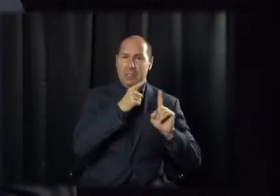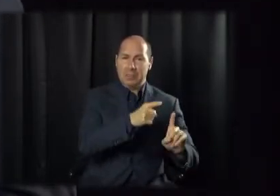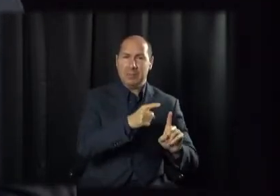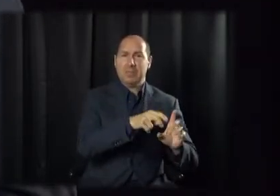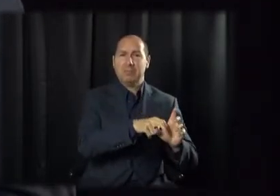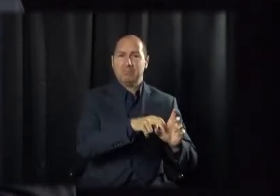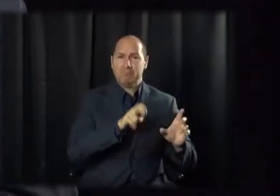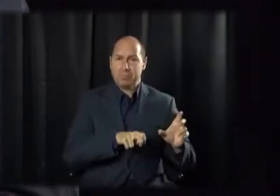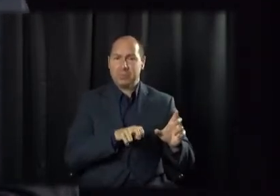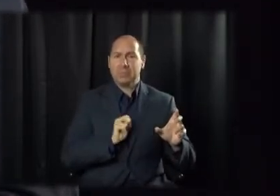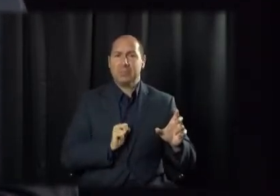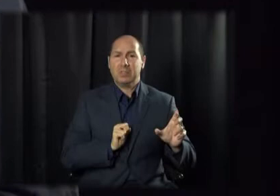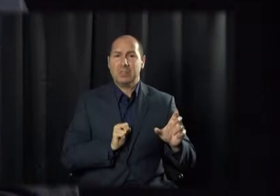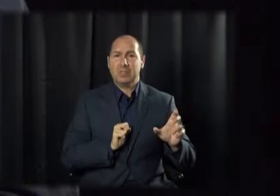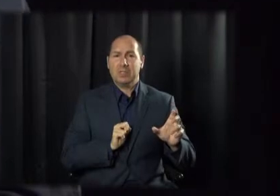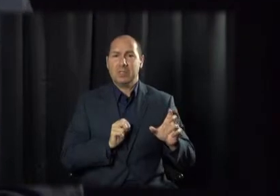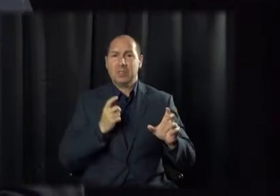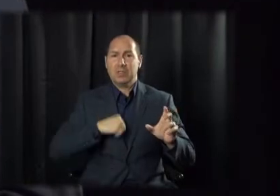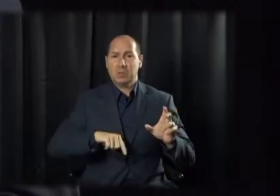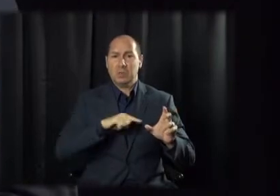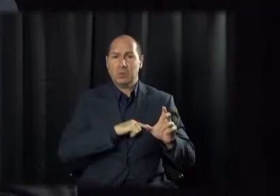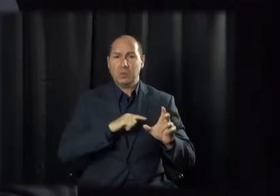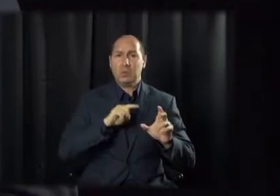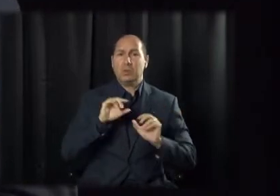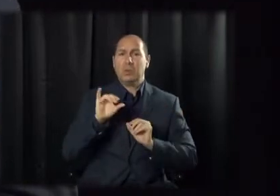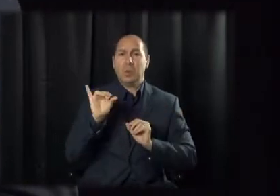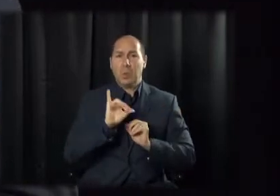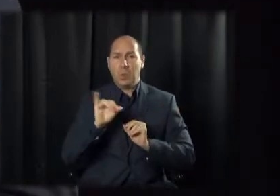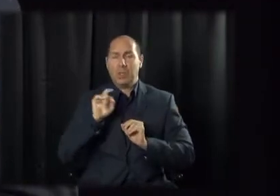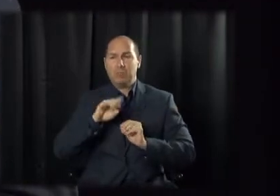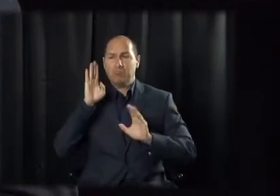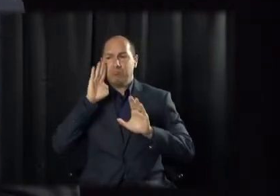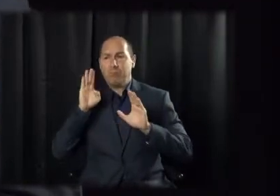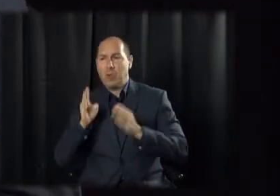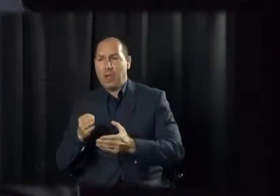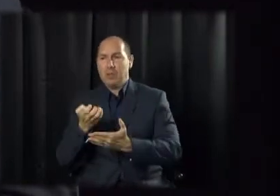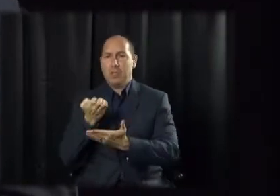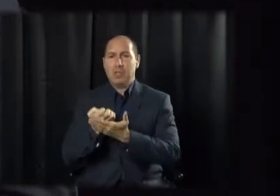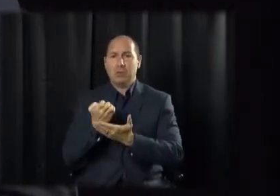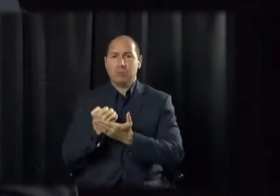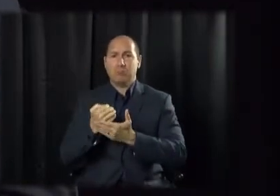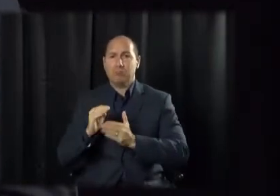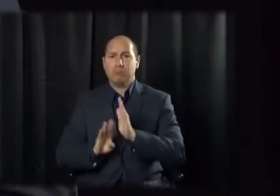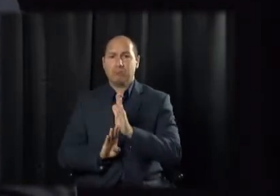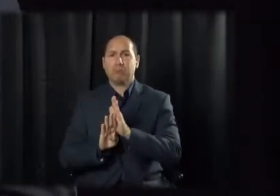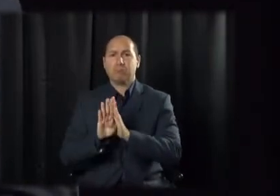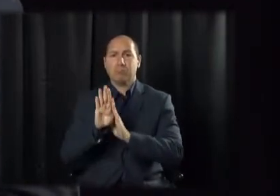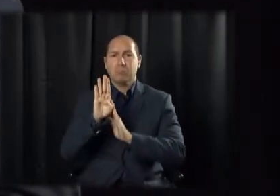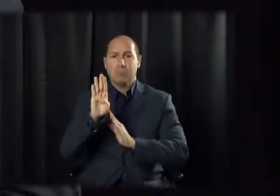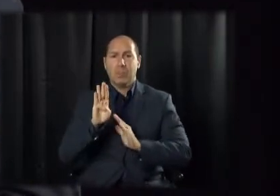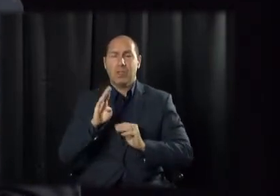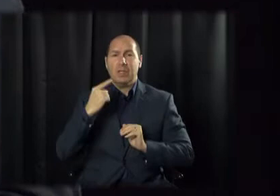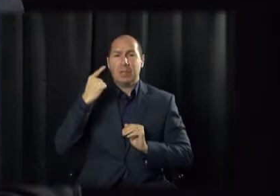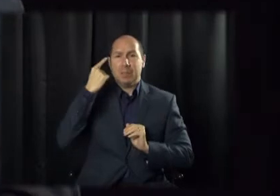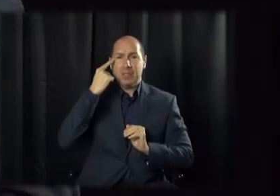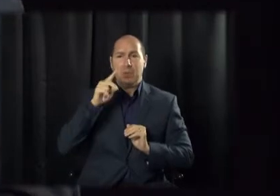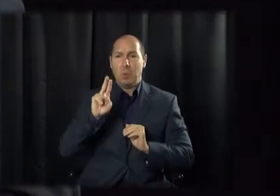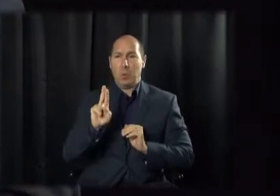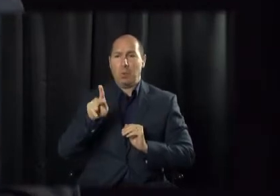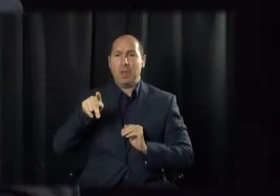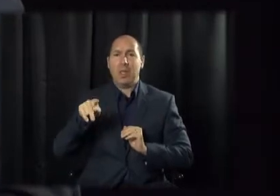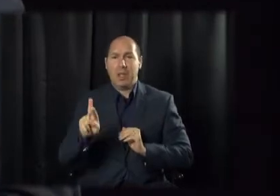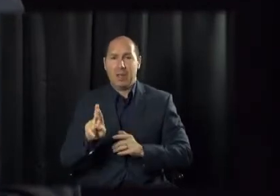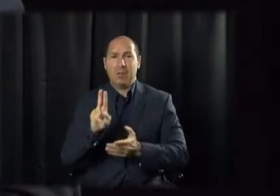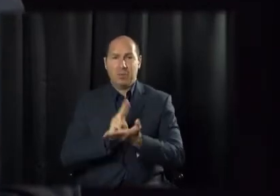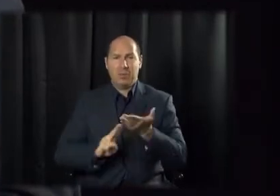focus as much as we should on economic development. And I think University of Puerto Rico is a key component of that.